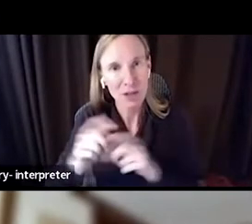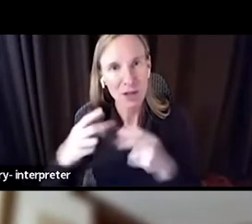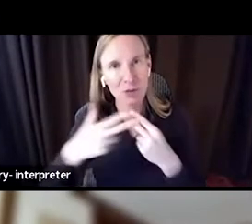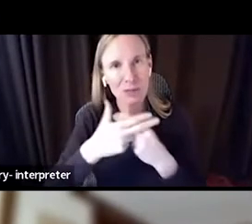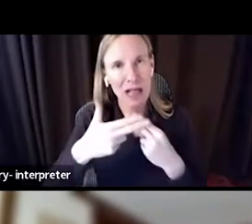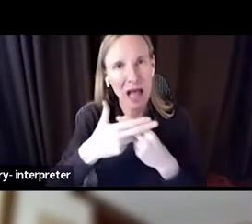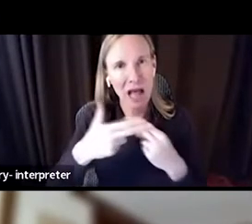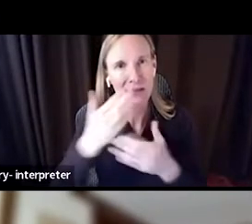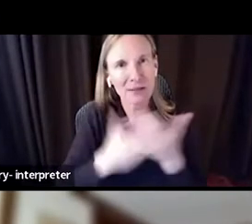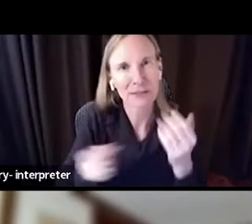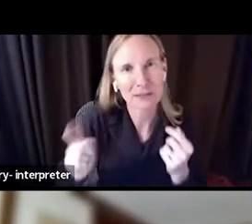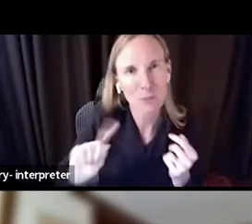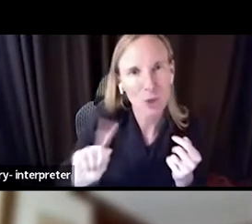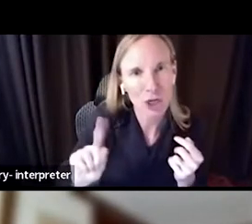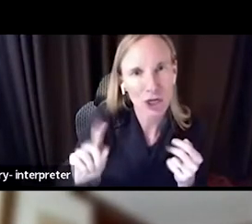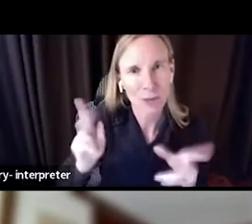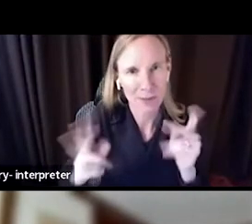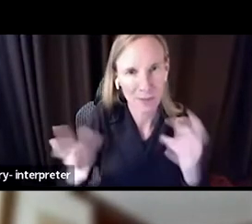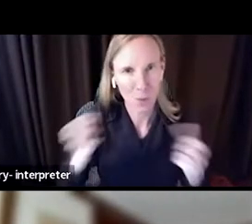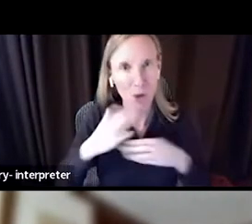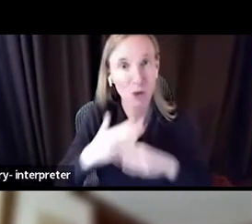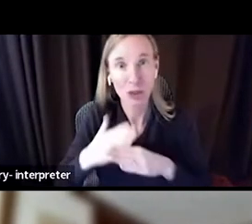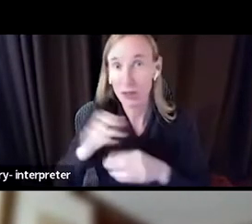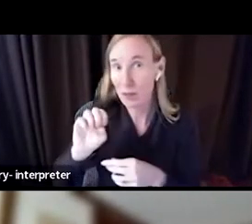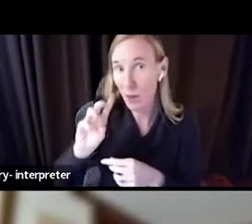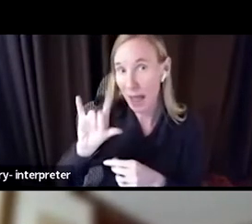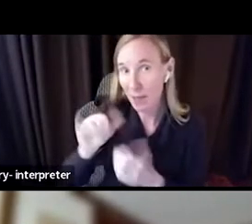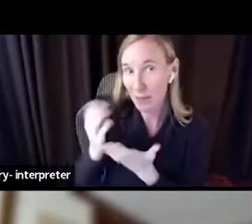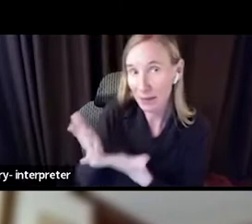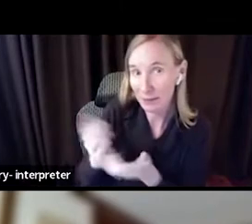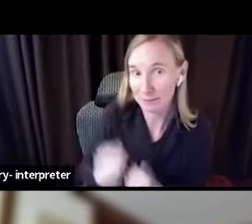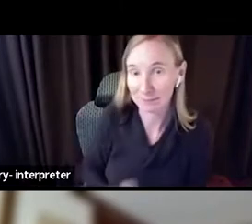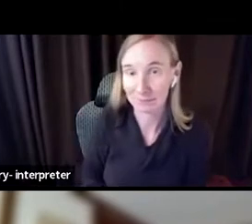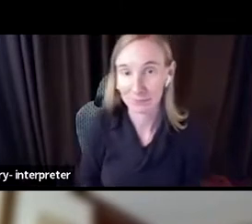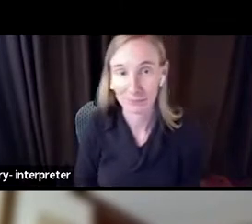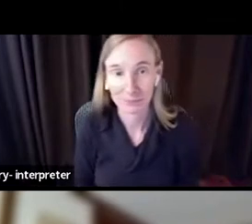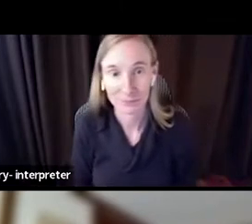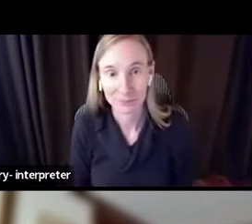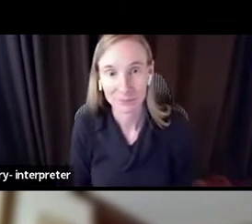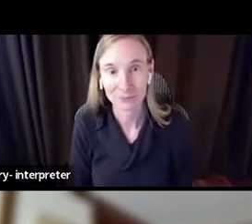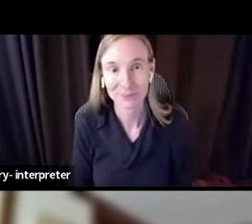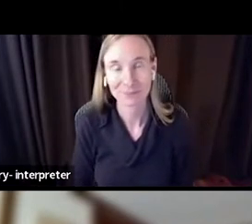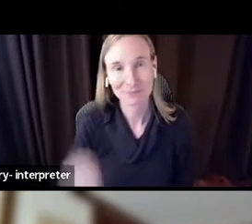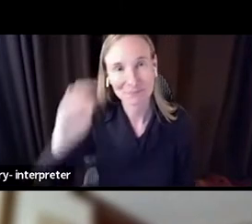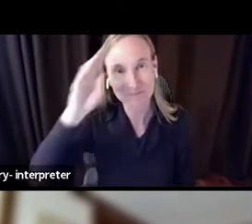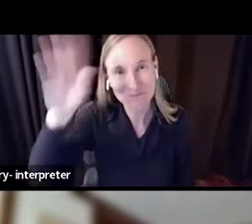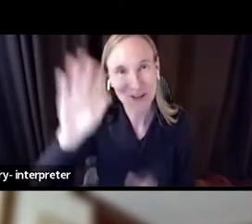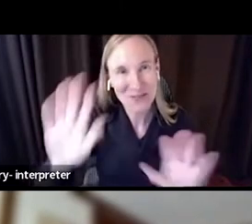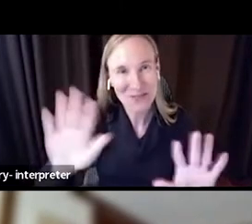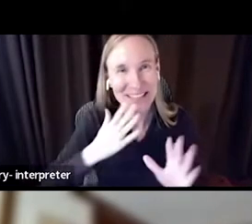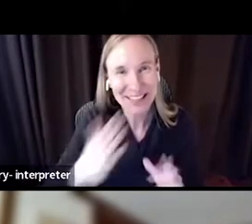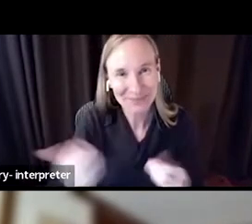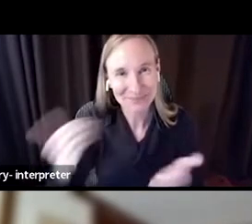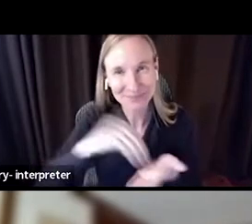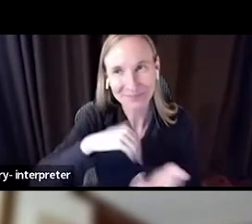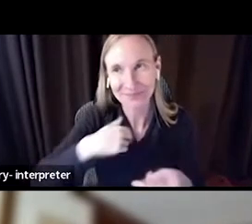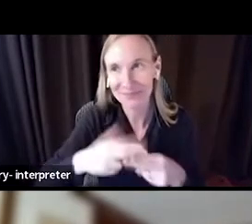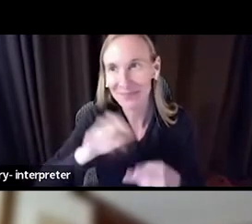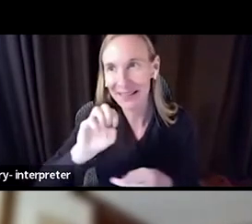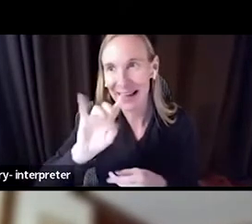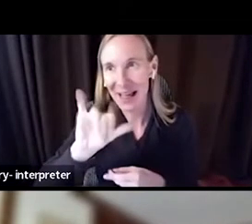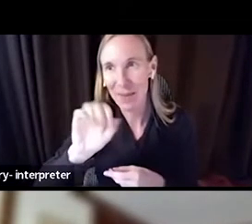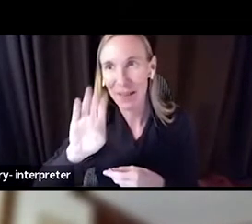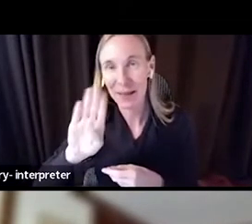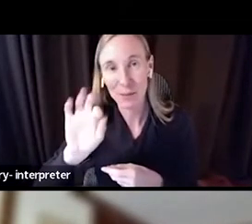along the way that someone may wish to share. So Emily, I'm going to turn it over to you. Great, thank you. My name is Emily Brown. I'm the Director